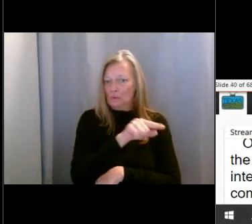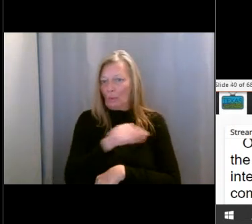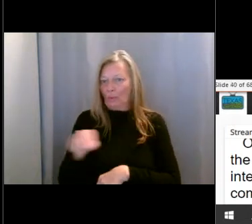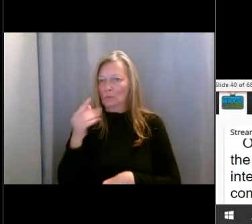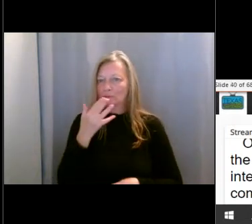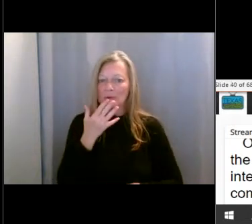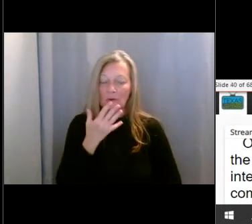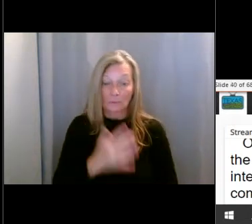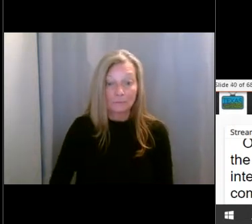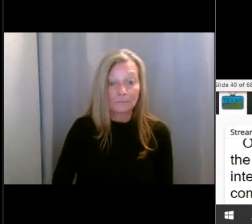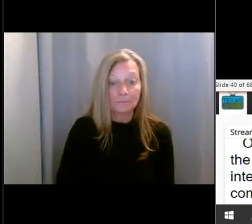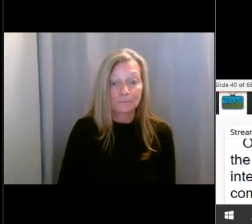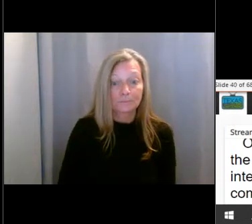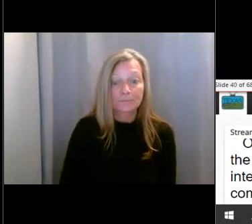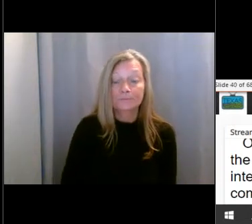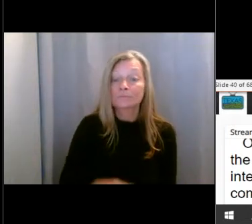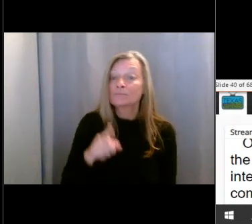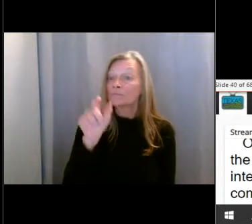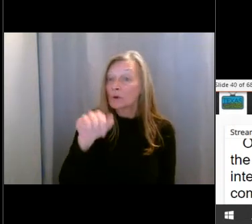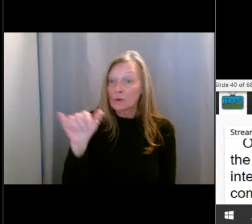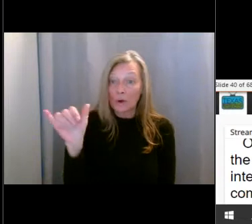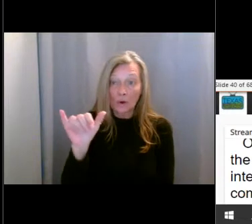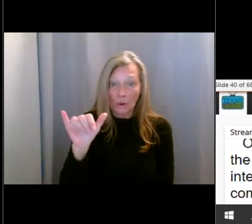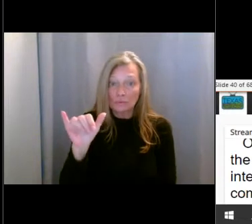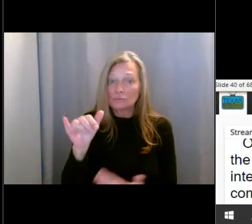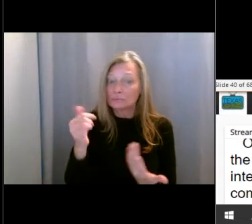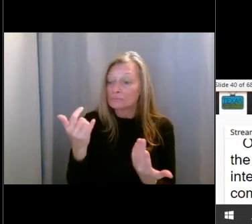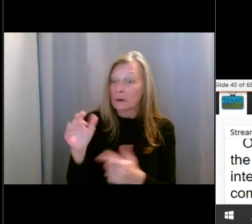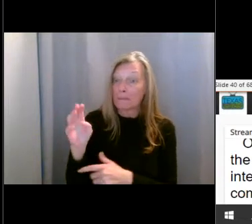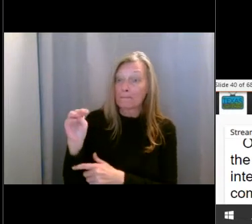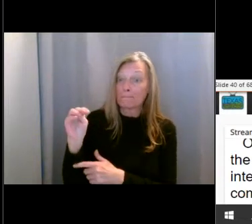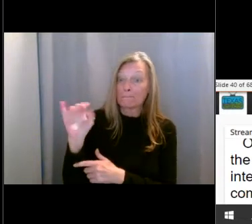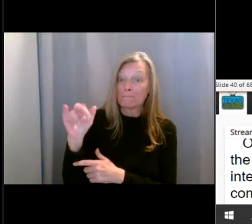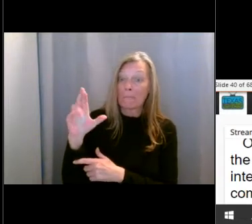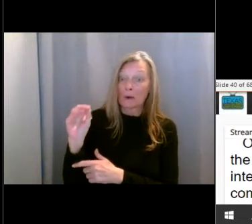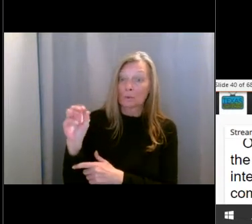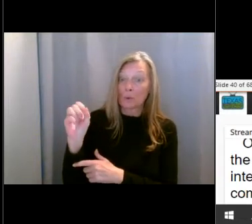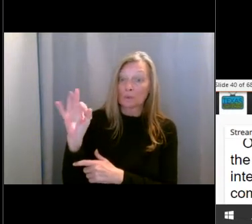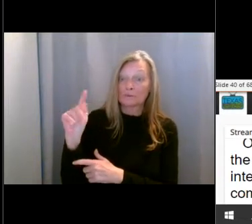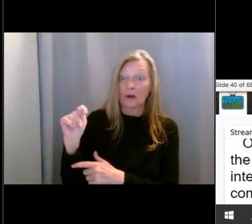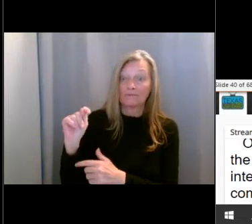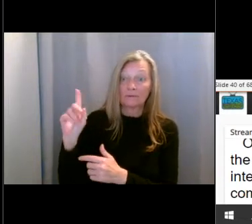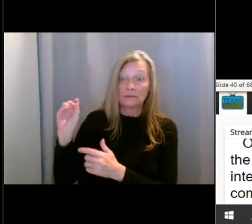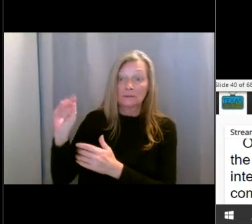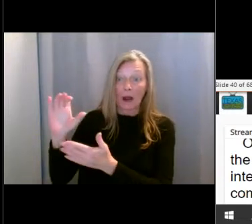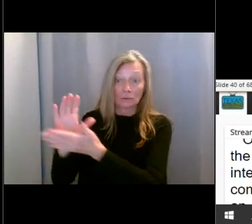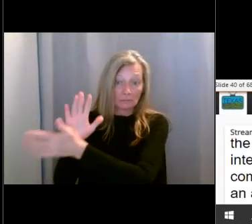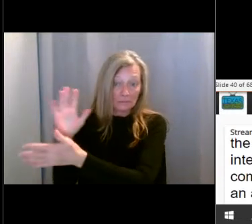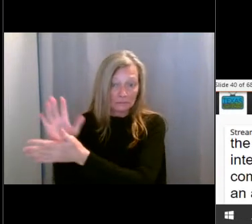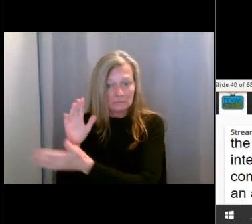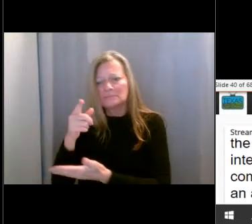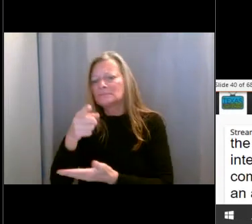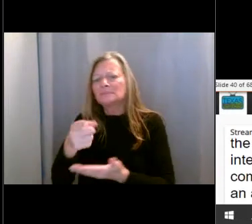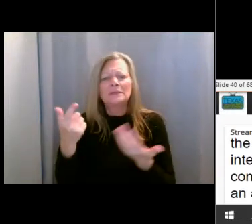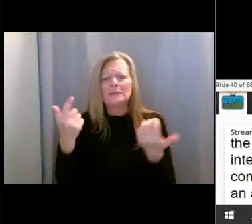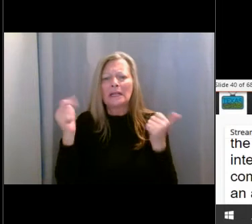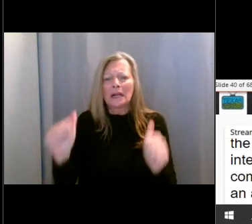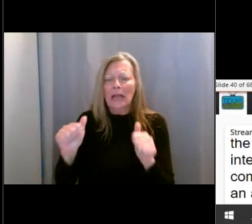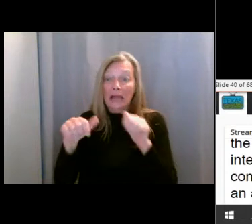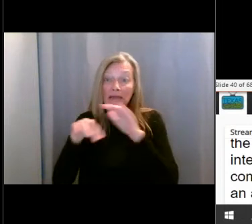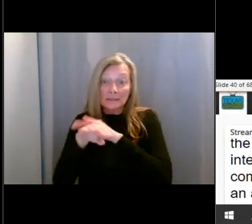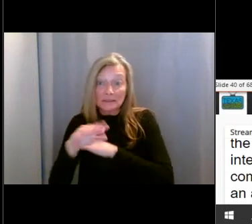You can also do, in all Microsoft documents, you can do an accessibility check, and this is really important. So if you're designing something or doing